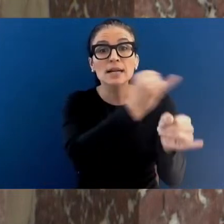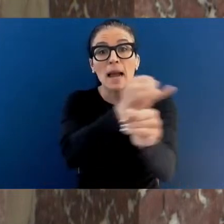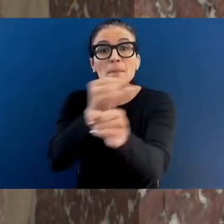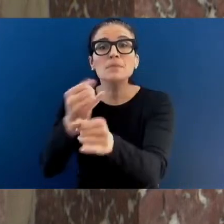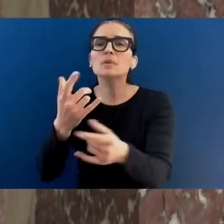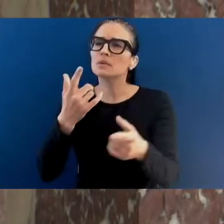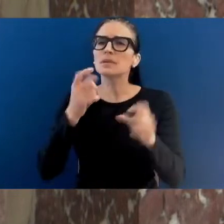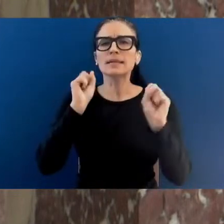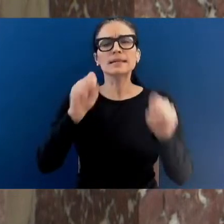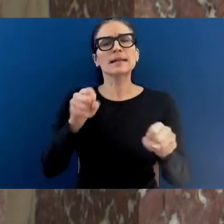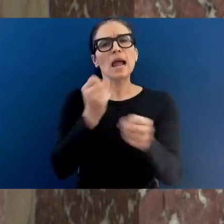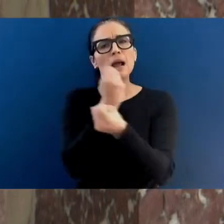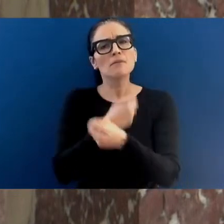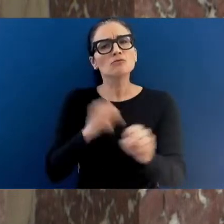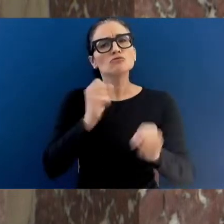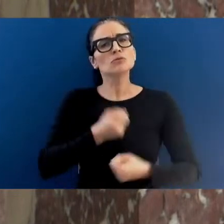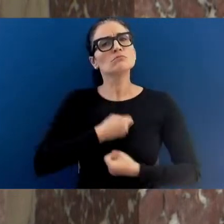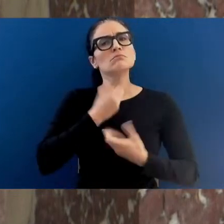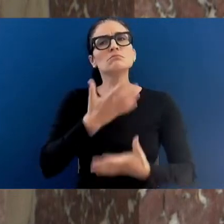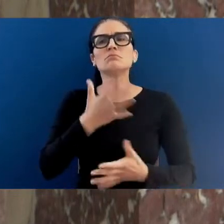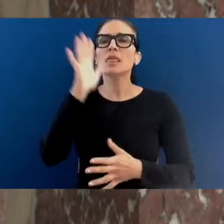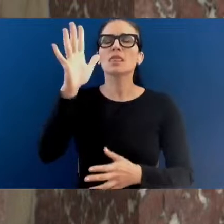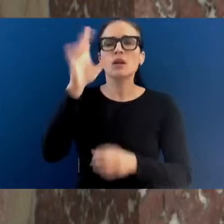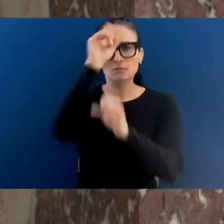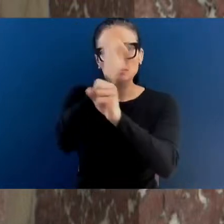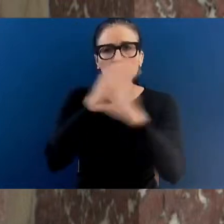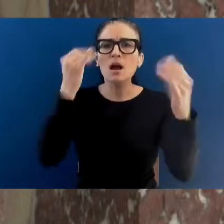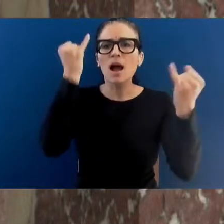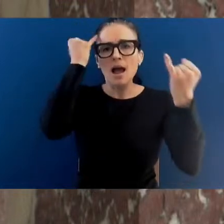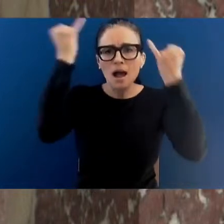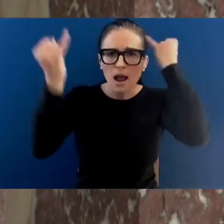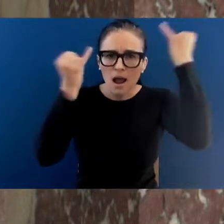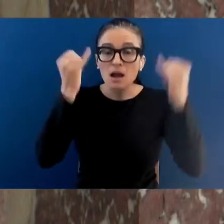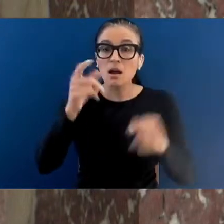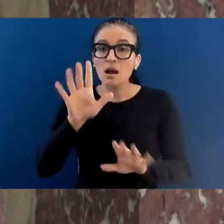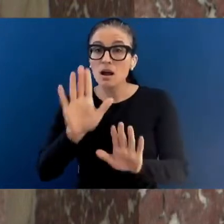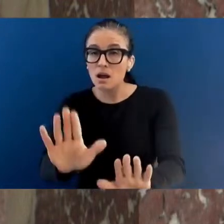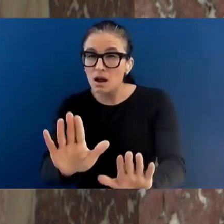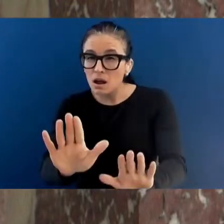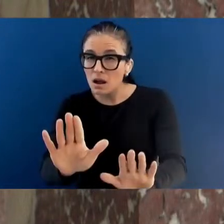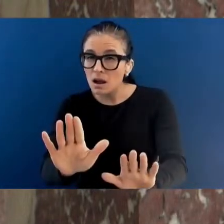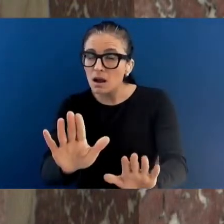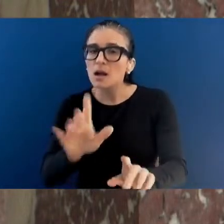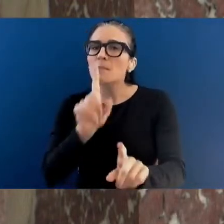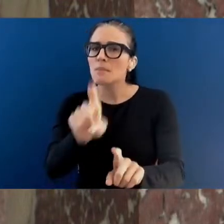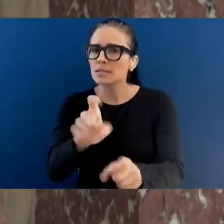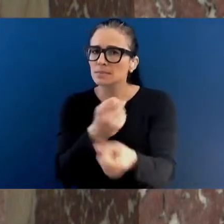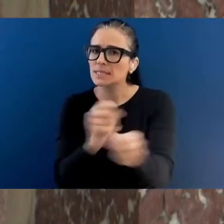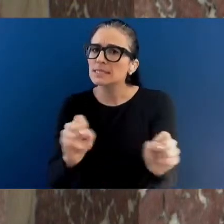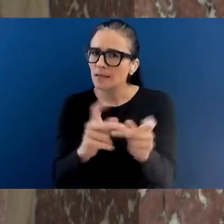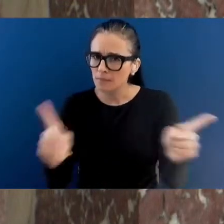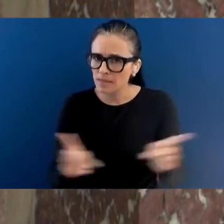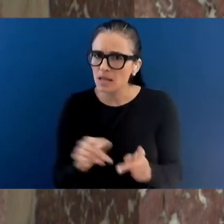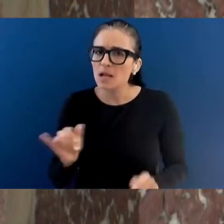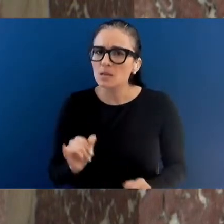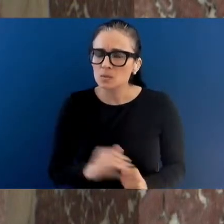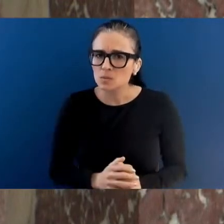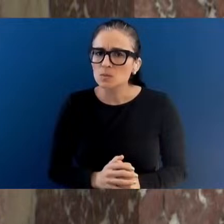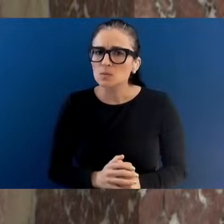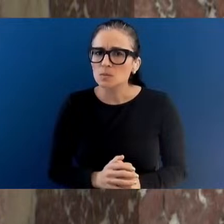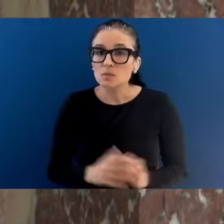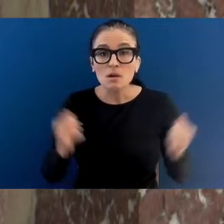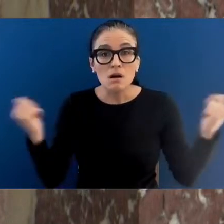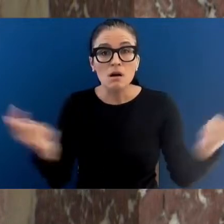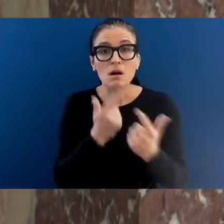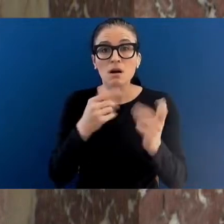be a safe place for all students, all staff, all faculty, especially Jewish students, staff, and faculty